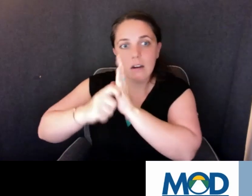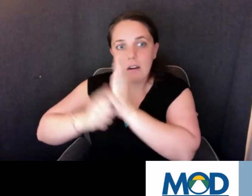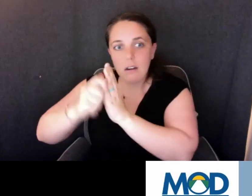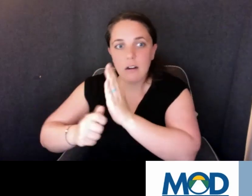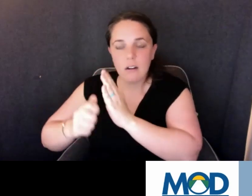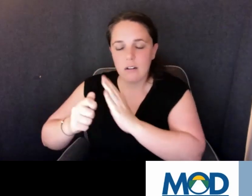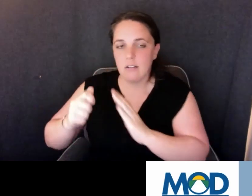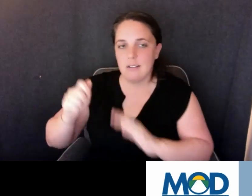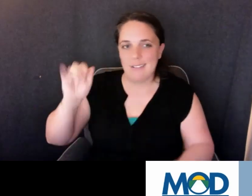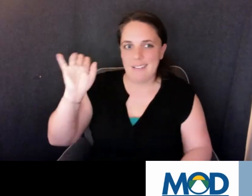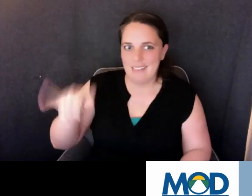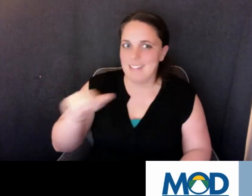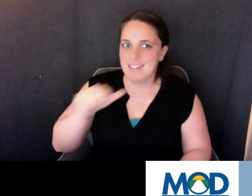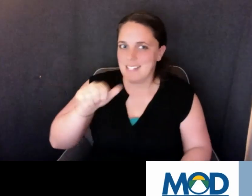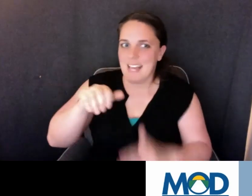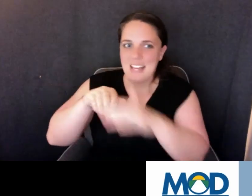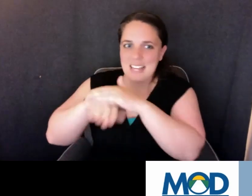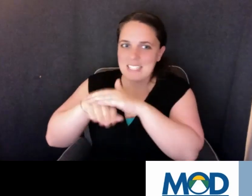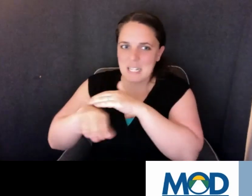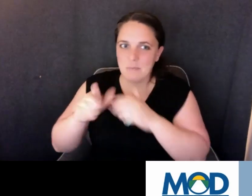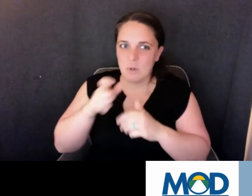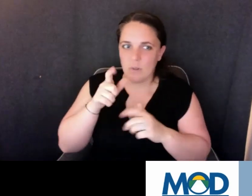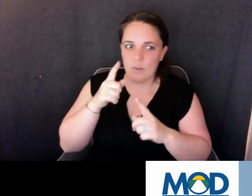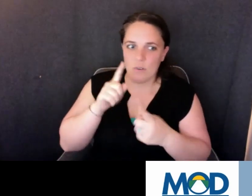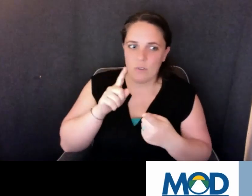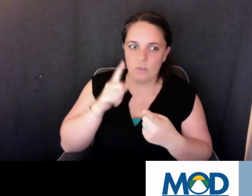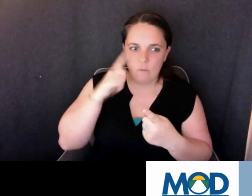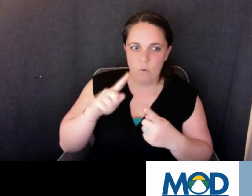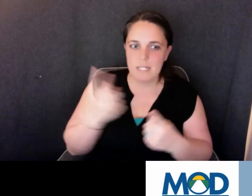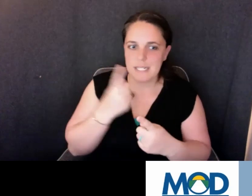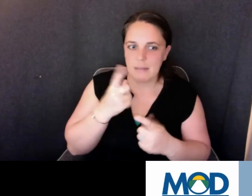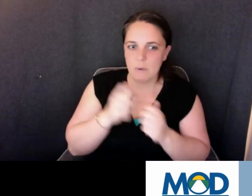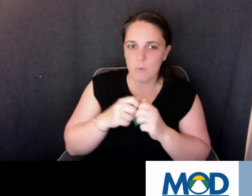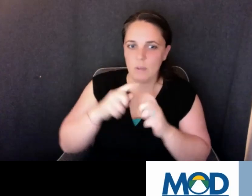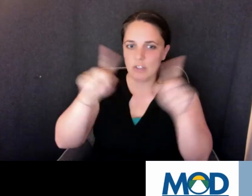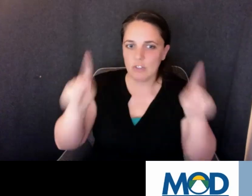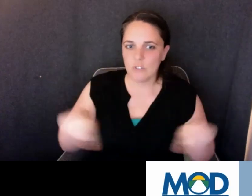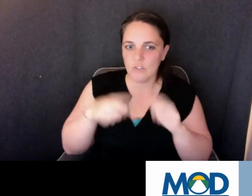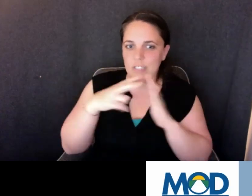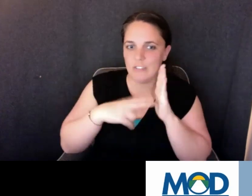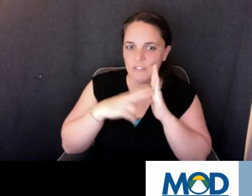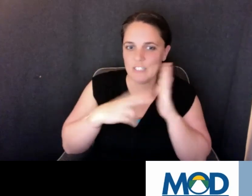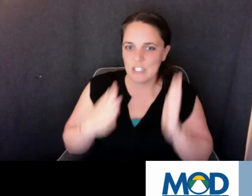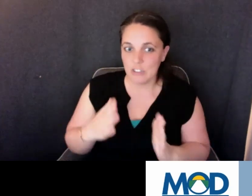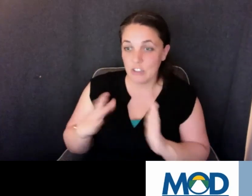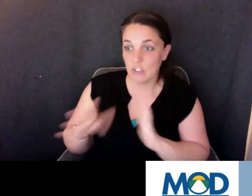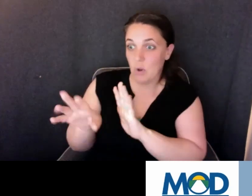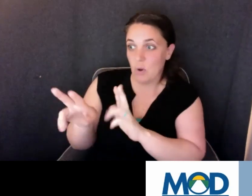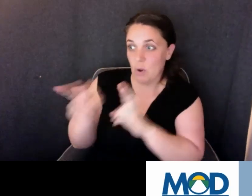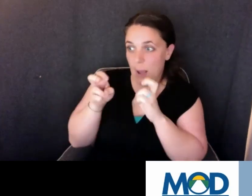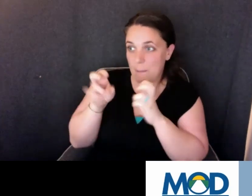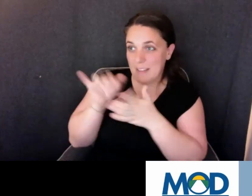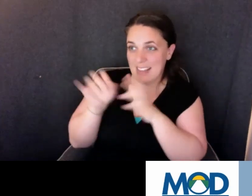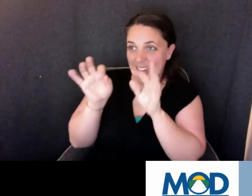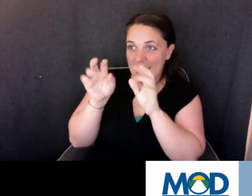is not going to be accessible to someone who's using a screen reader. So copy the text of that brochure, put it in the